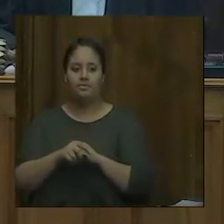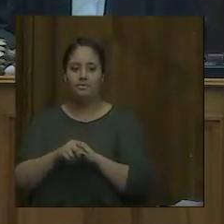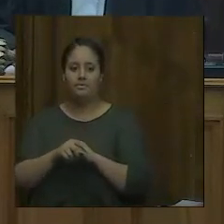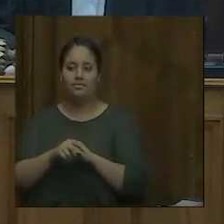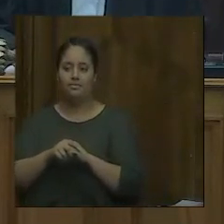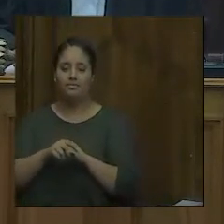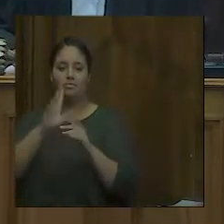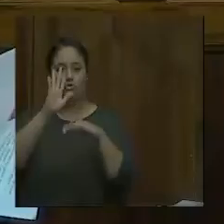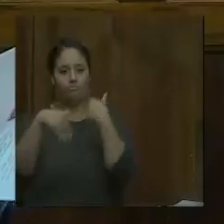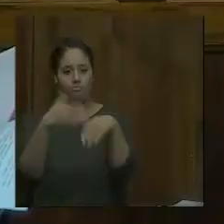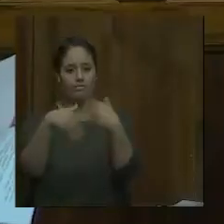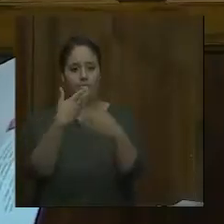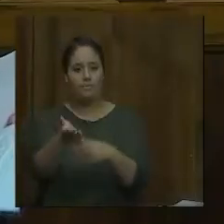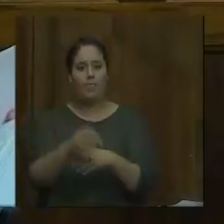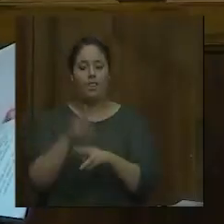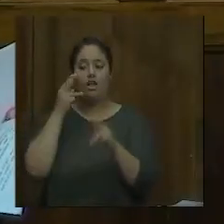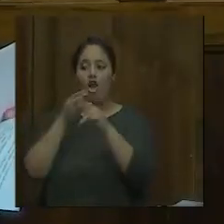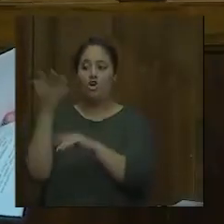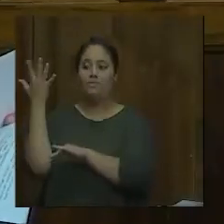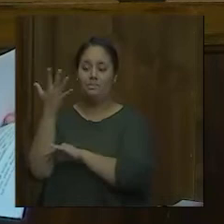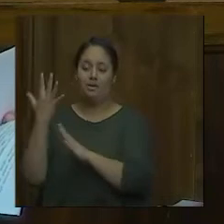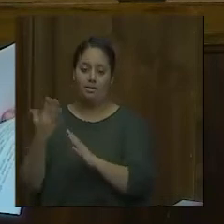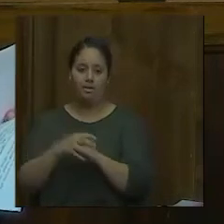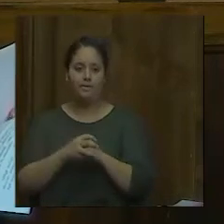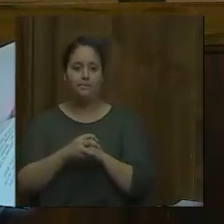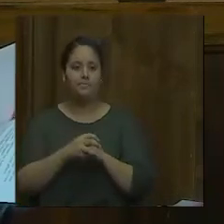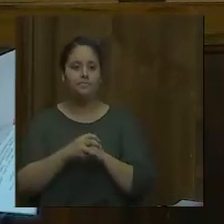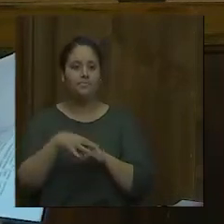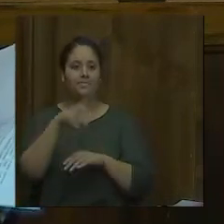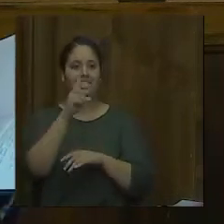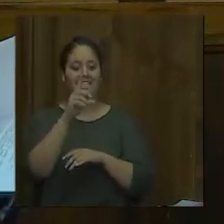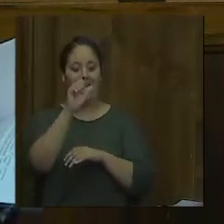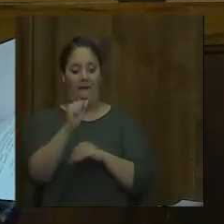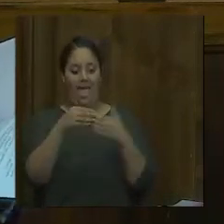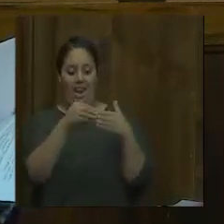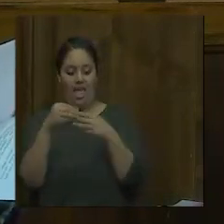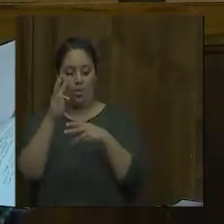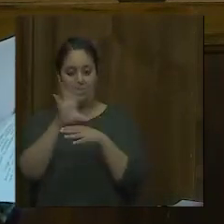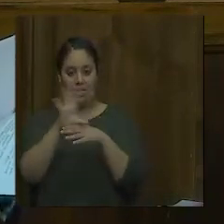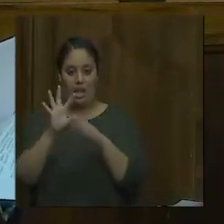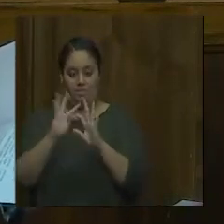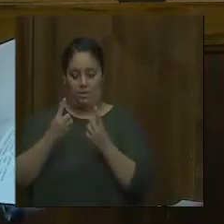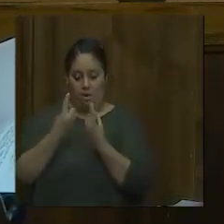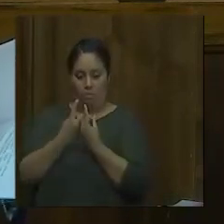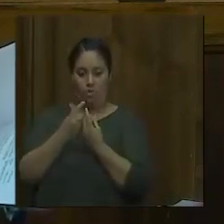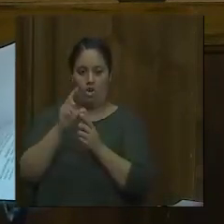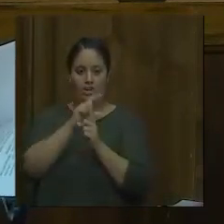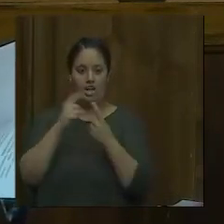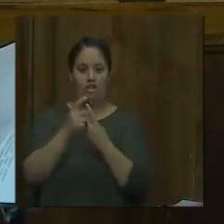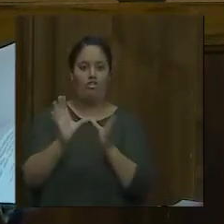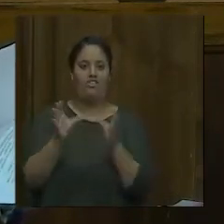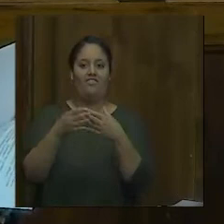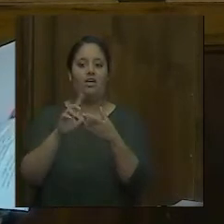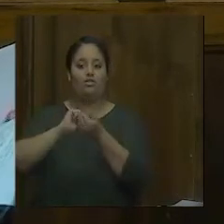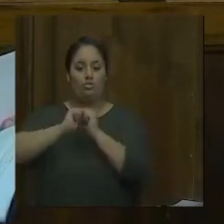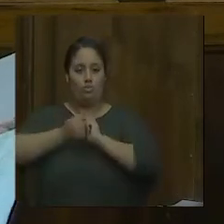may proceed to Mami now. Honourable Speaker, the DA-led Western Cape Department of Cultural Affairs and